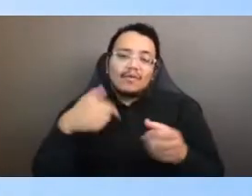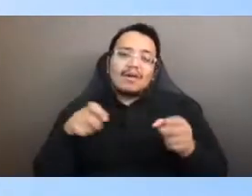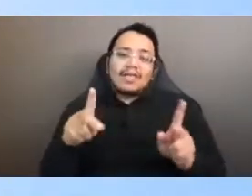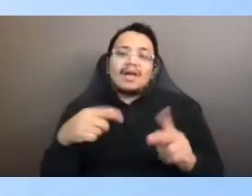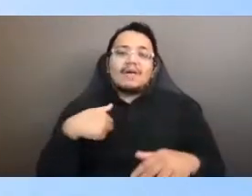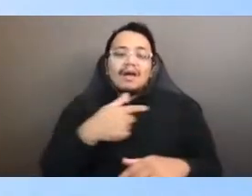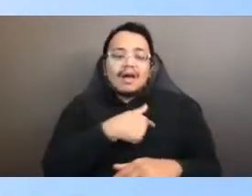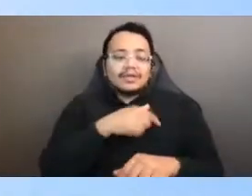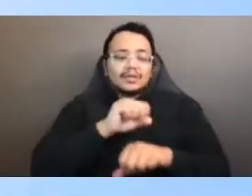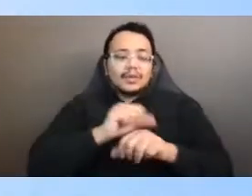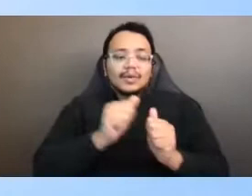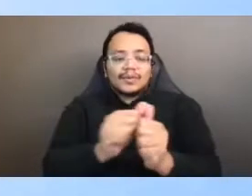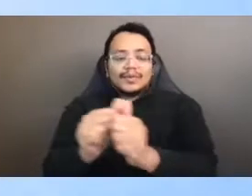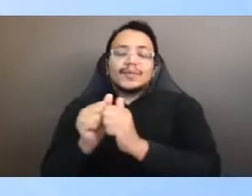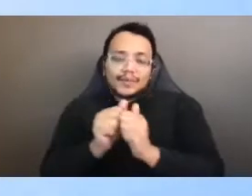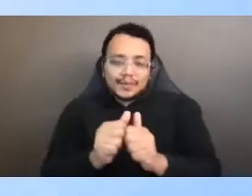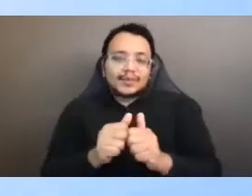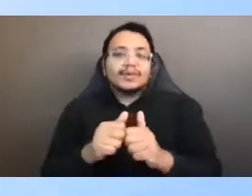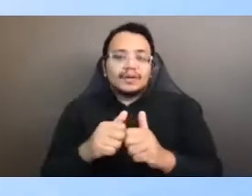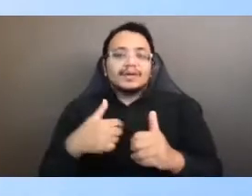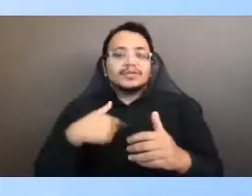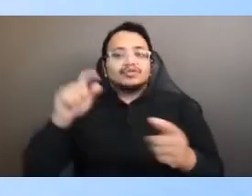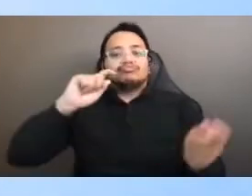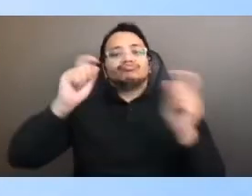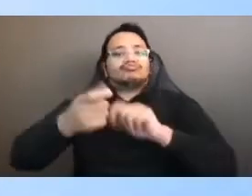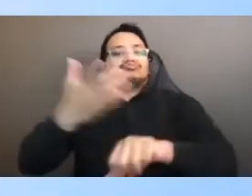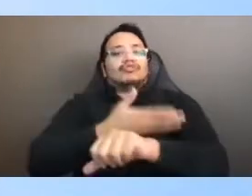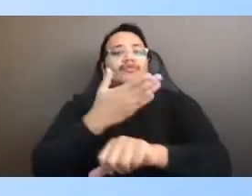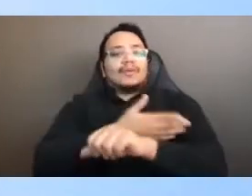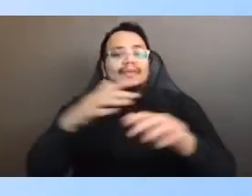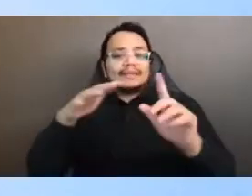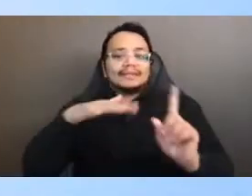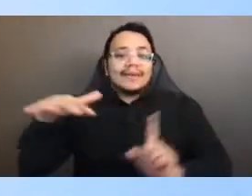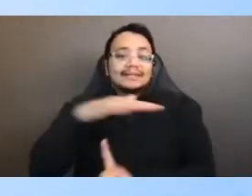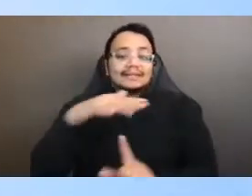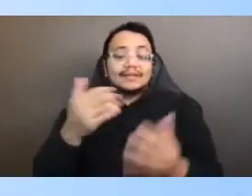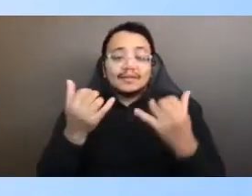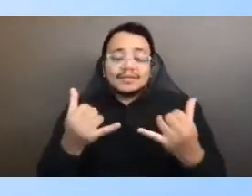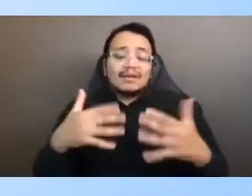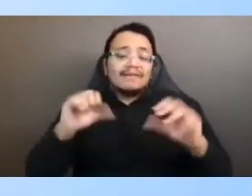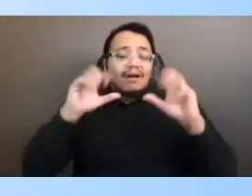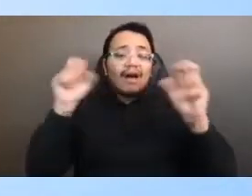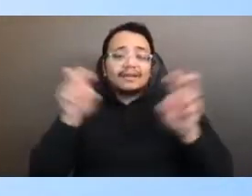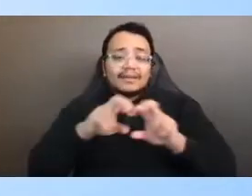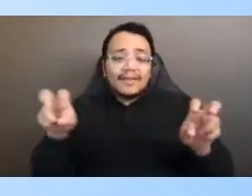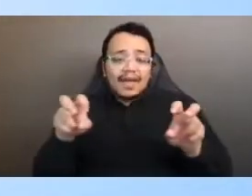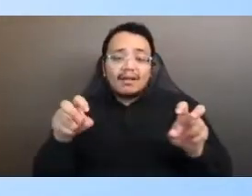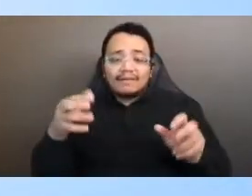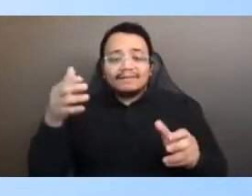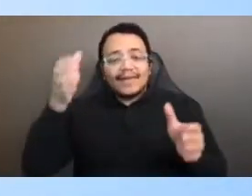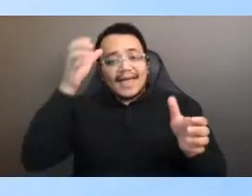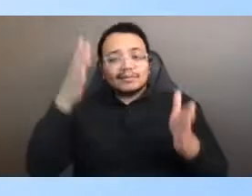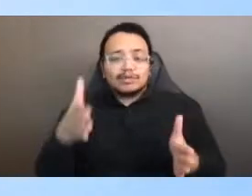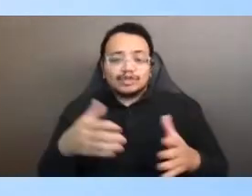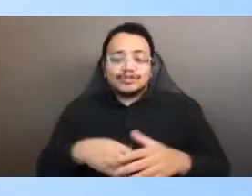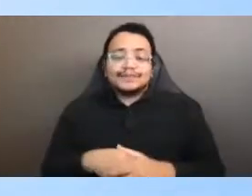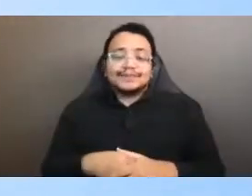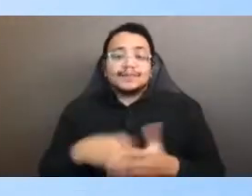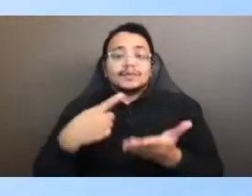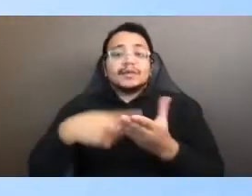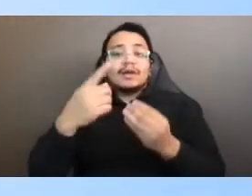to work alongside you in reforming these spaces. Today, we will hear from an awesome lineup of experts. We will talk about how